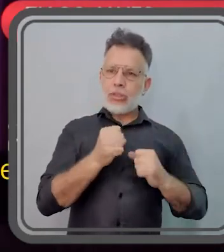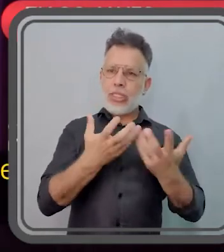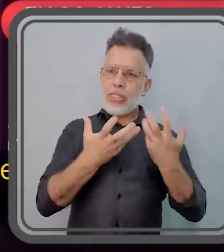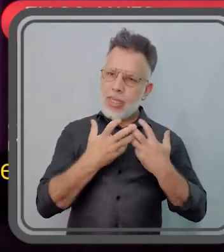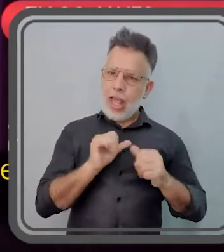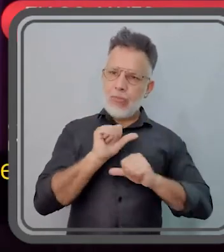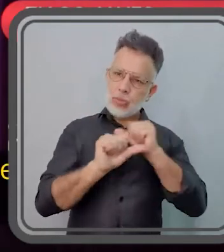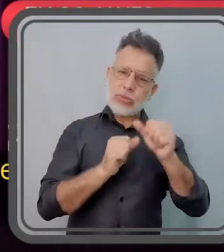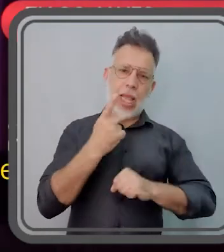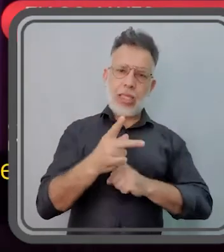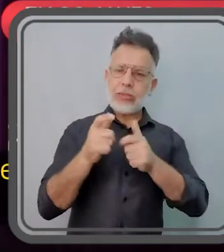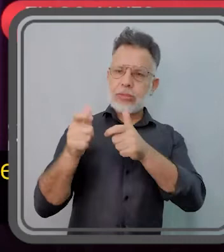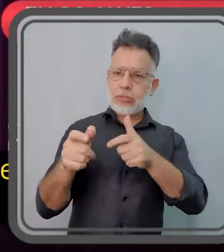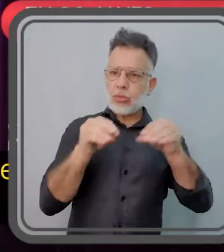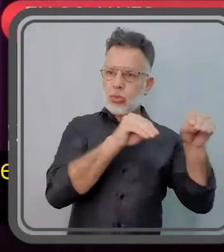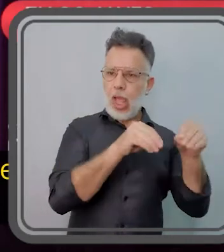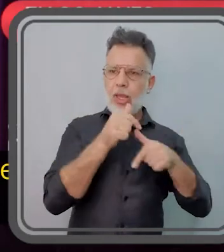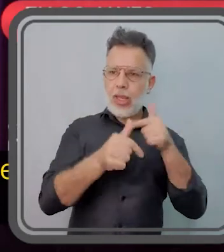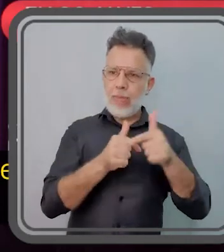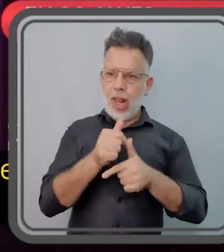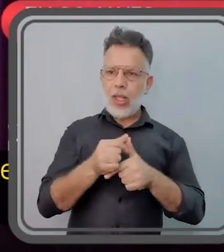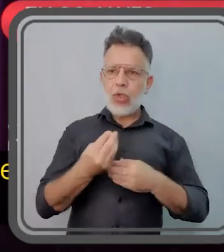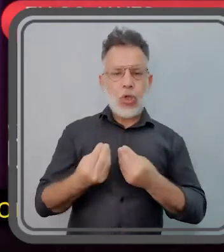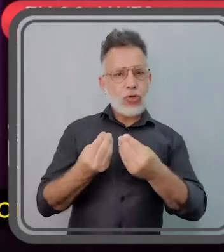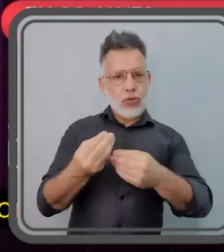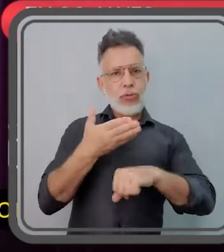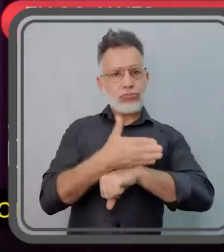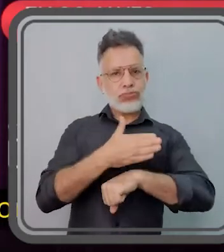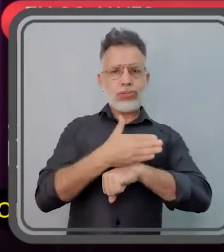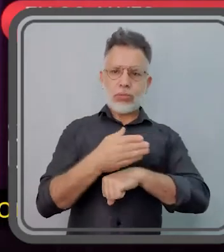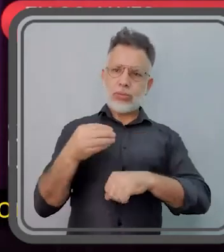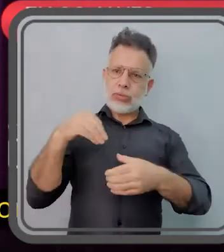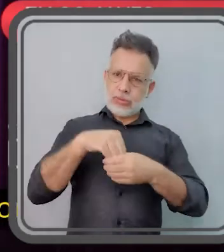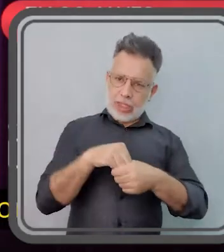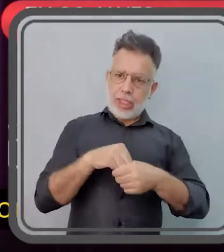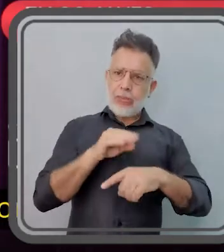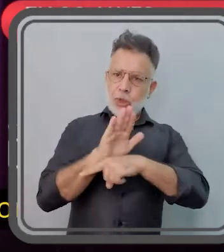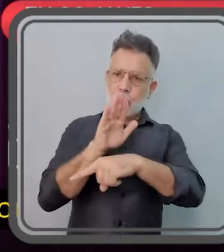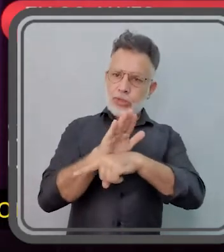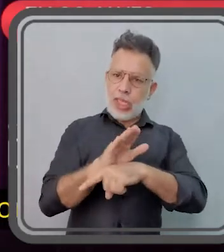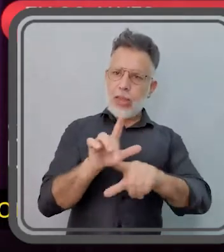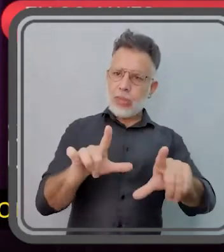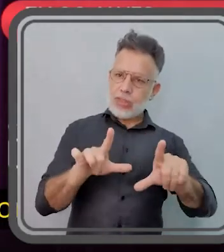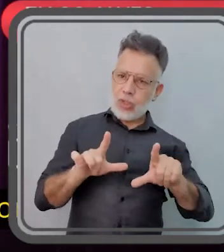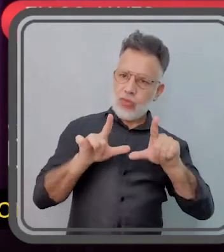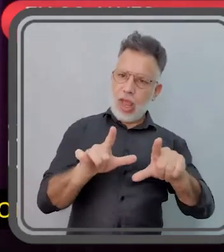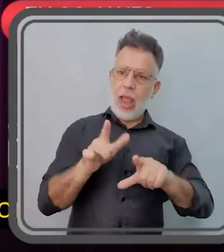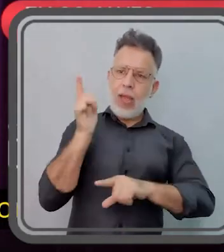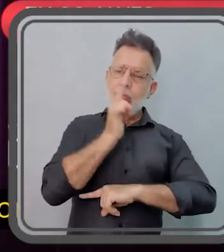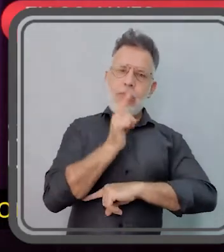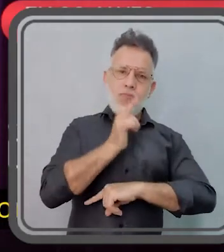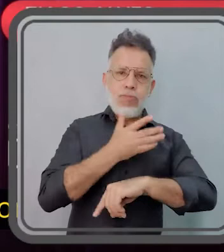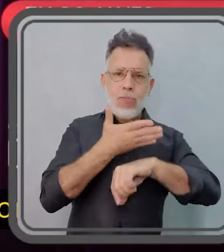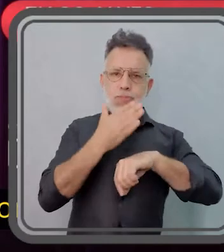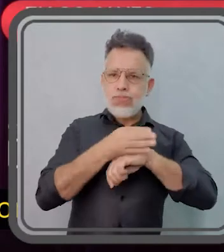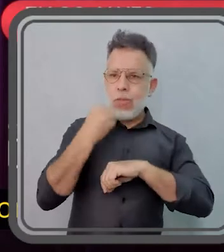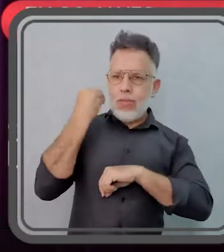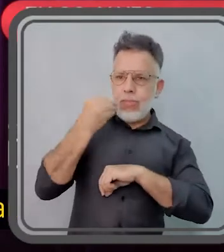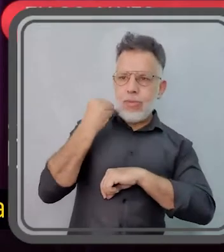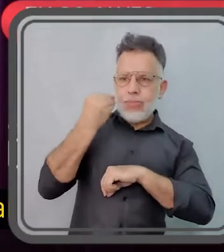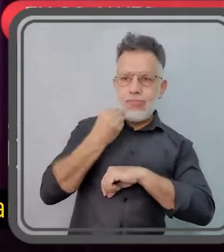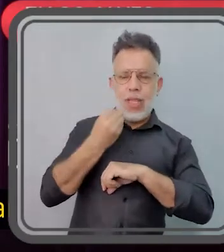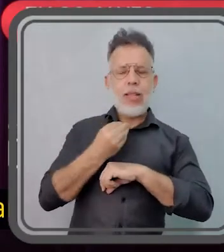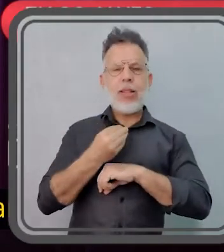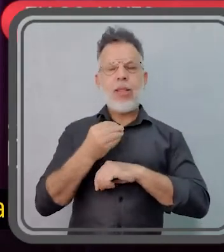to technology B. We will provide that training. We help them to get certified, gain those skills, to upskill